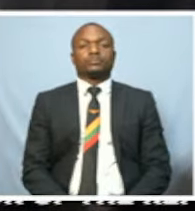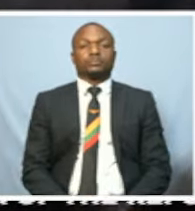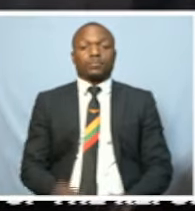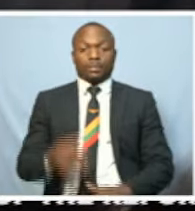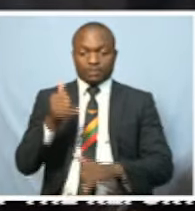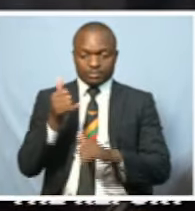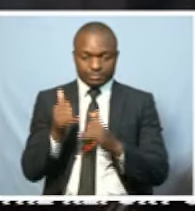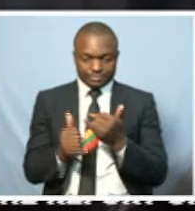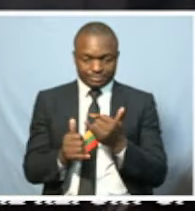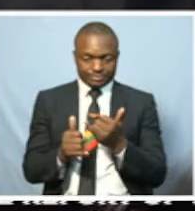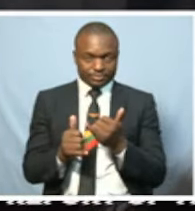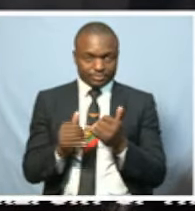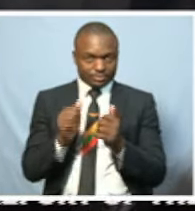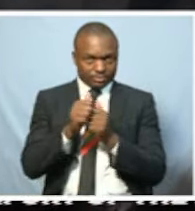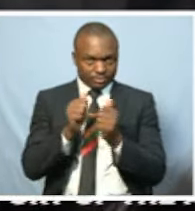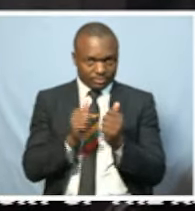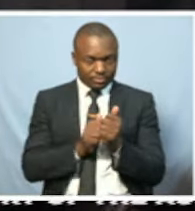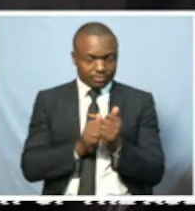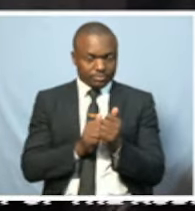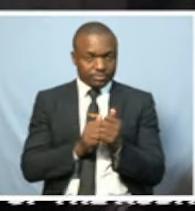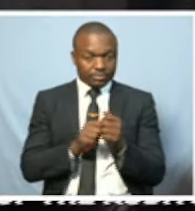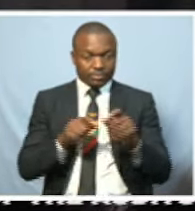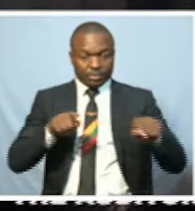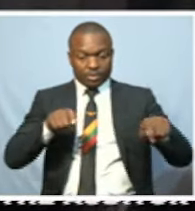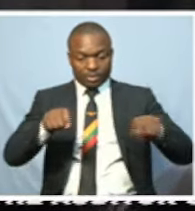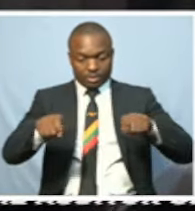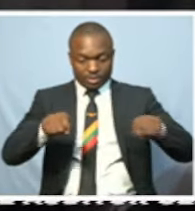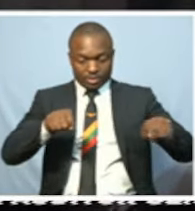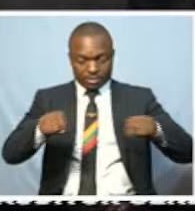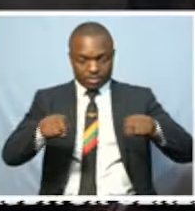conclude in terms of control.